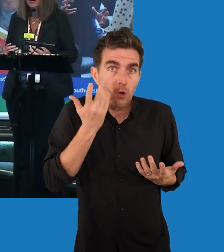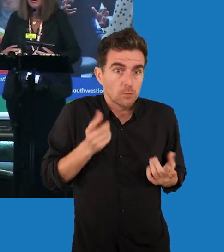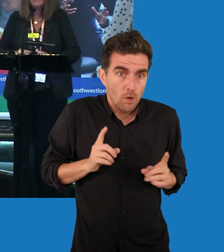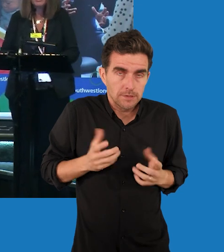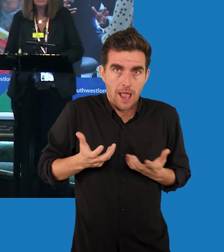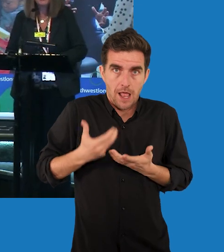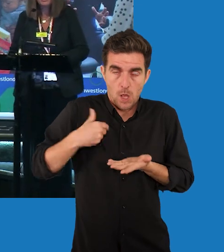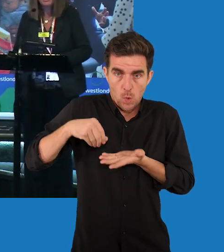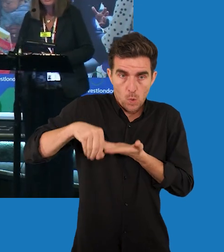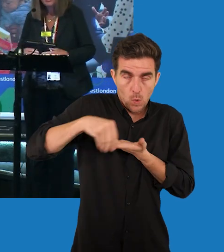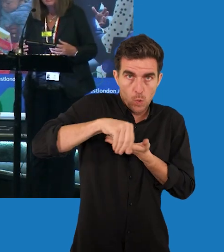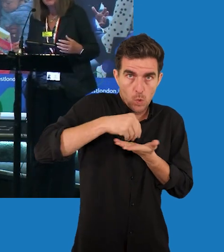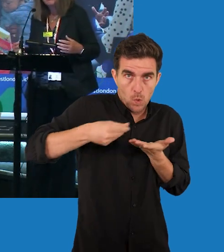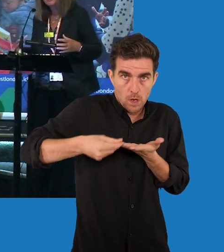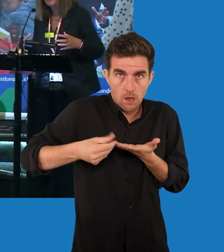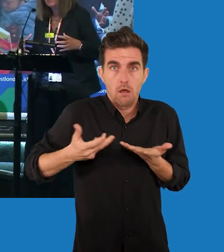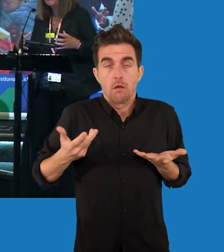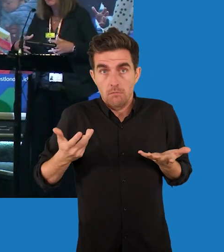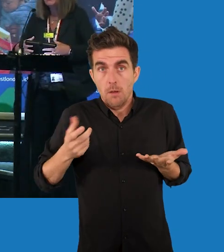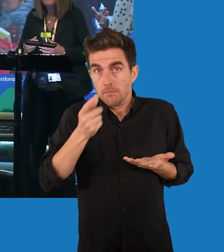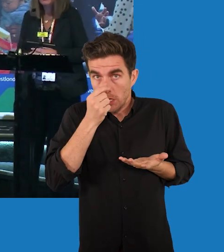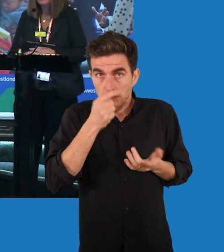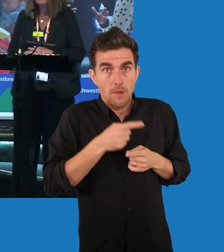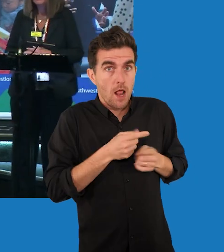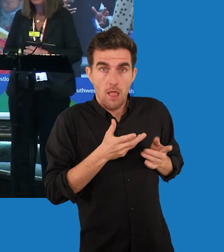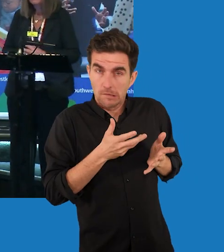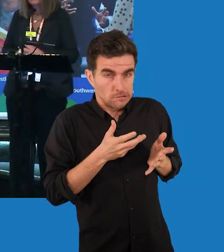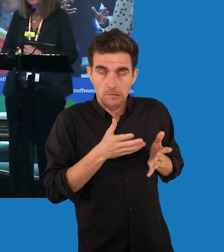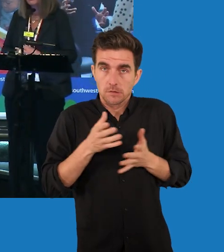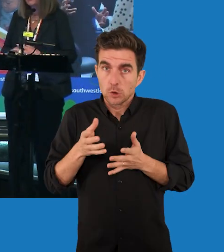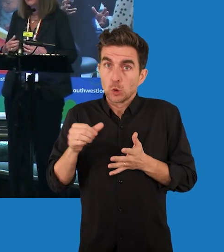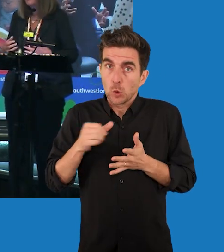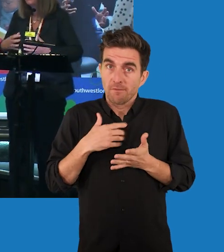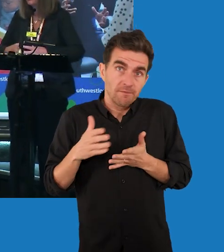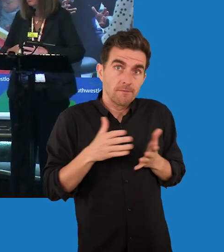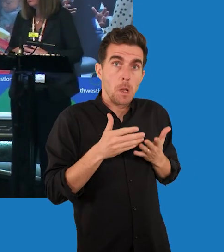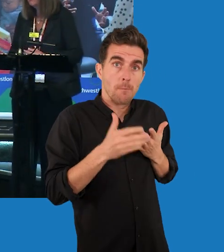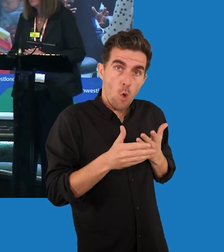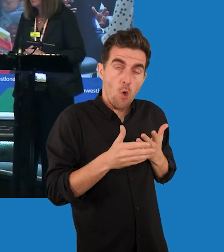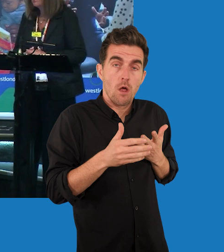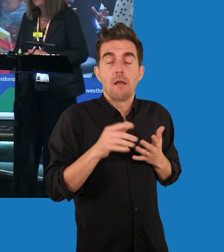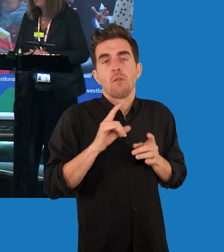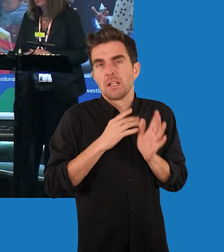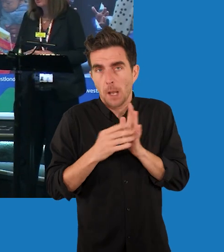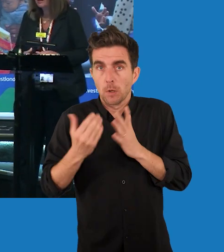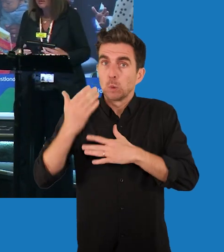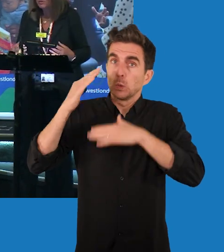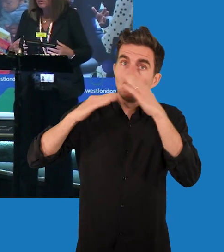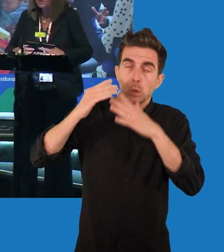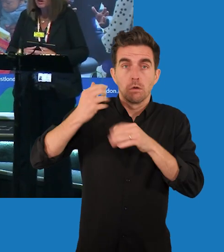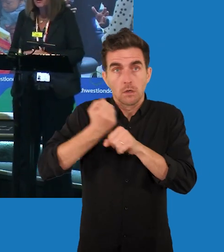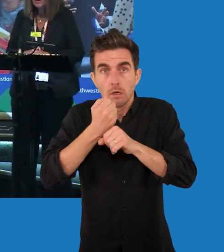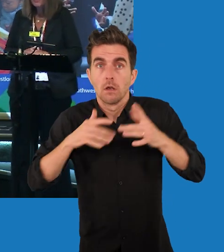which is how we invest our money. So we haven't maybe invested as much as we should do in infrastructure nationally,